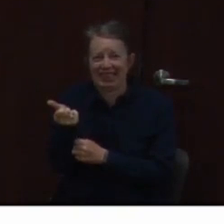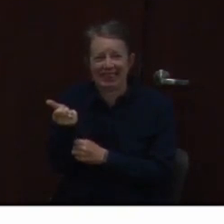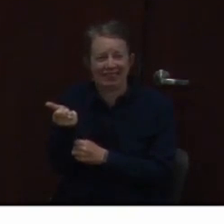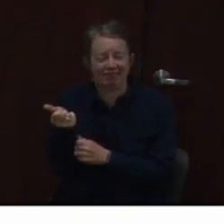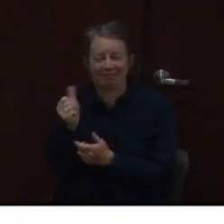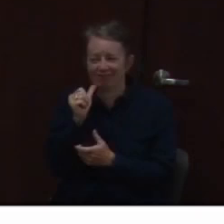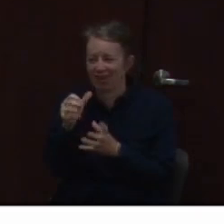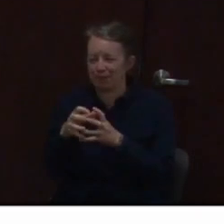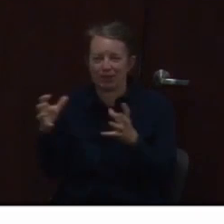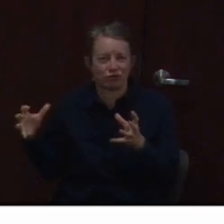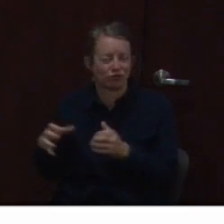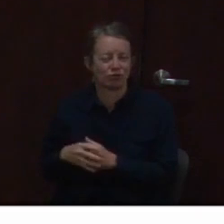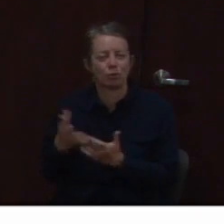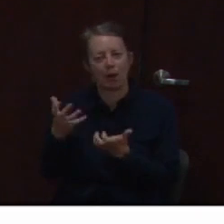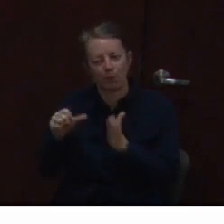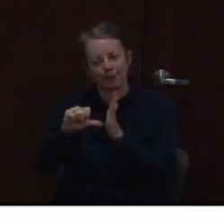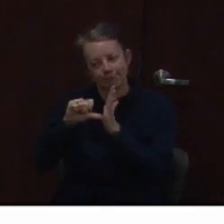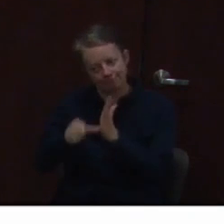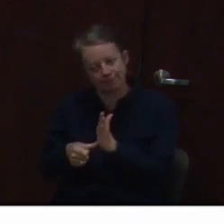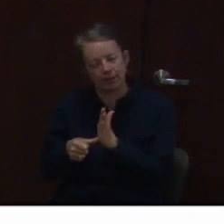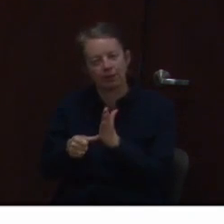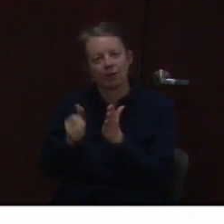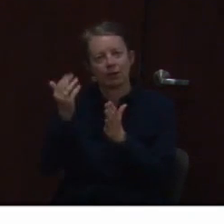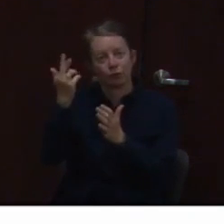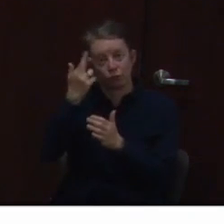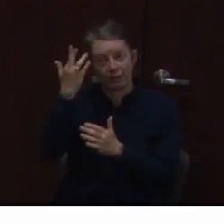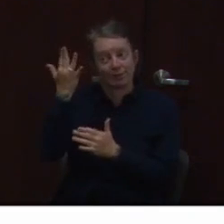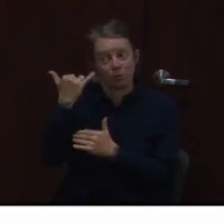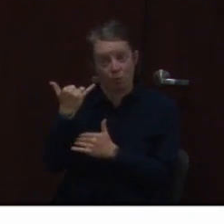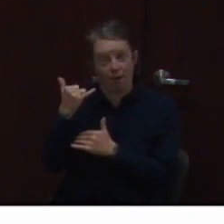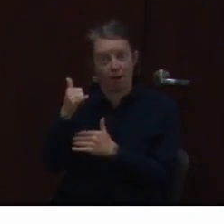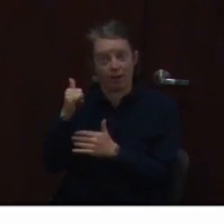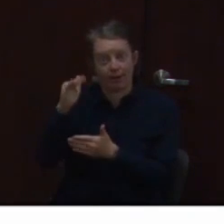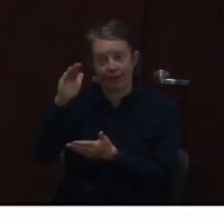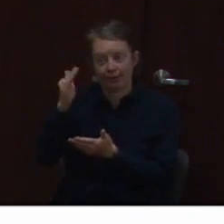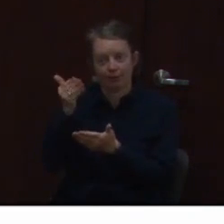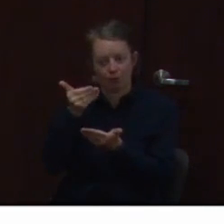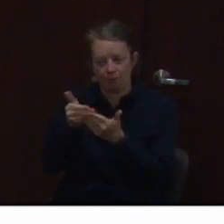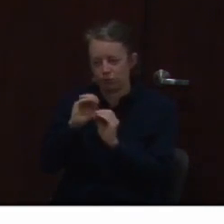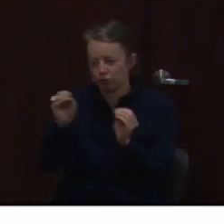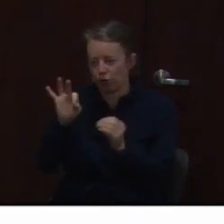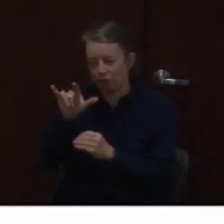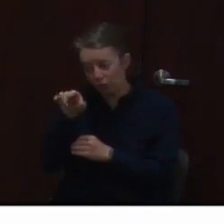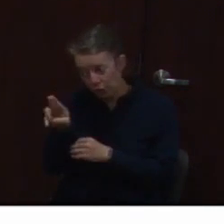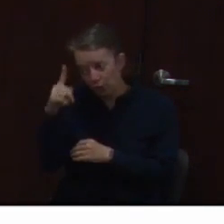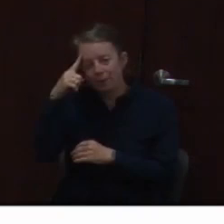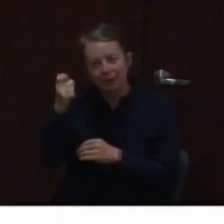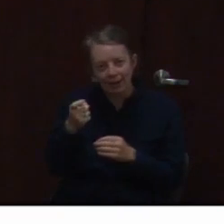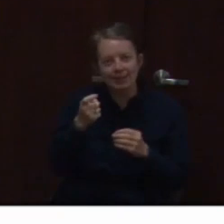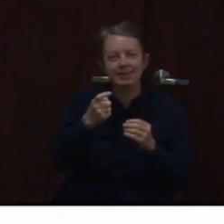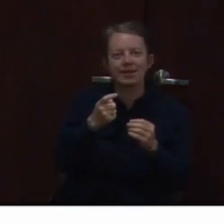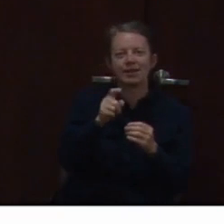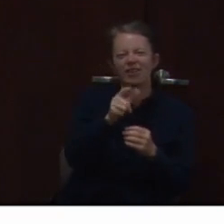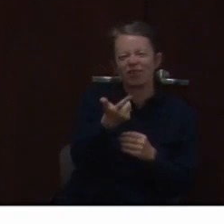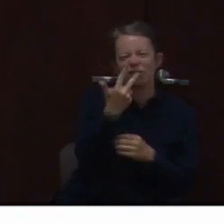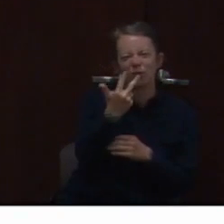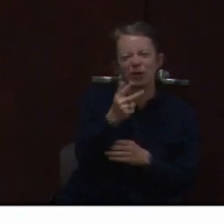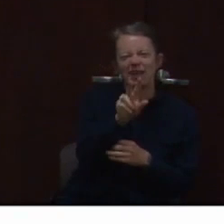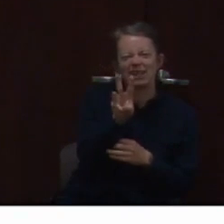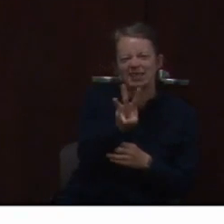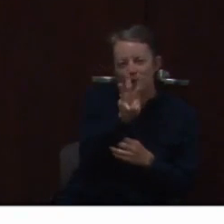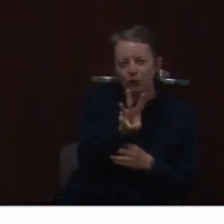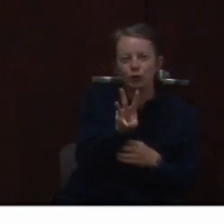show that I think one of the contributing factors there are the precautions that we have in place for COVID-19 are impacting other